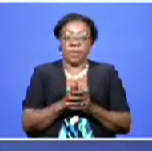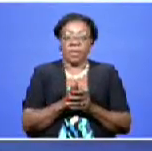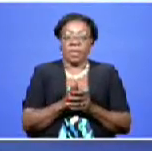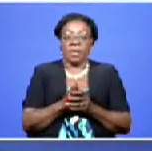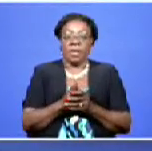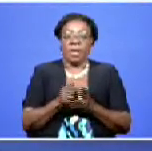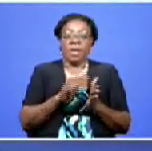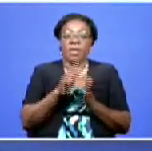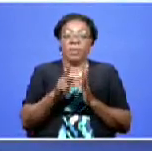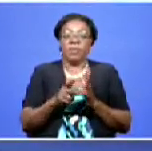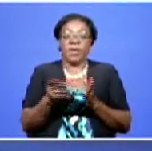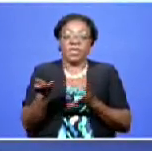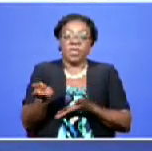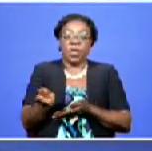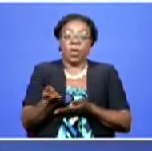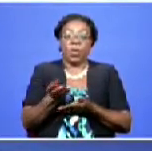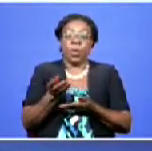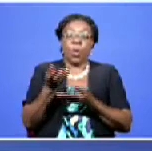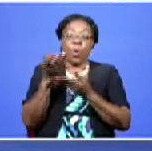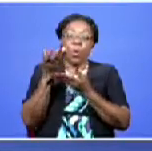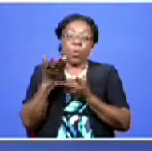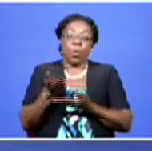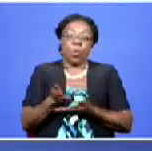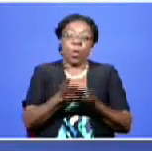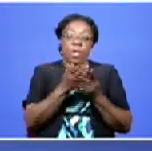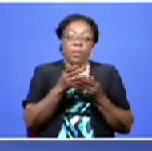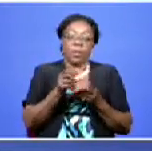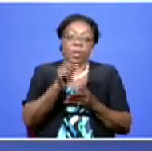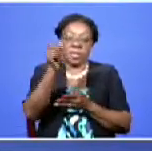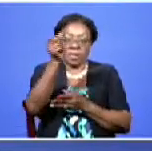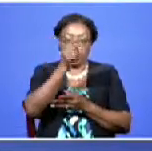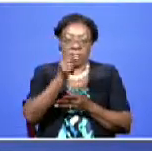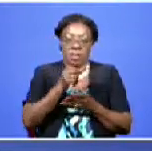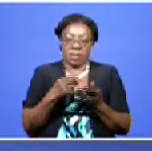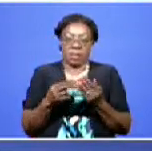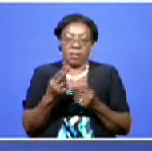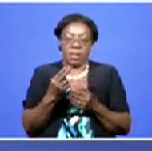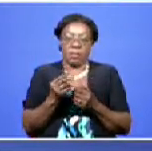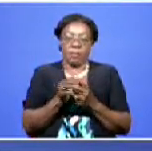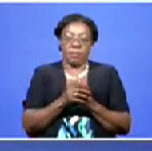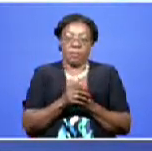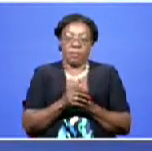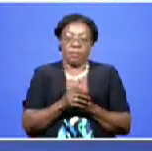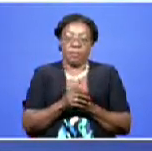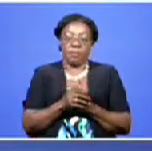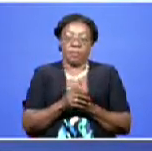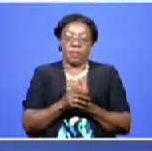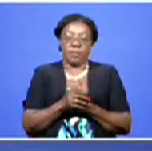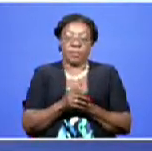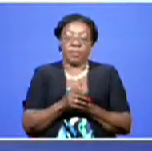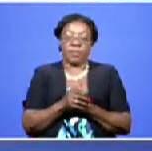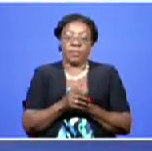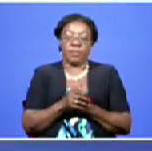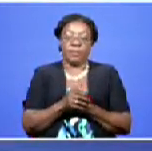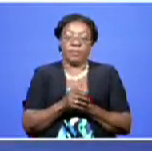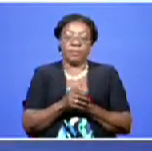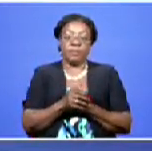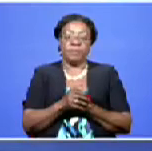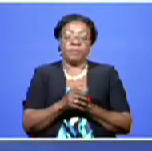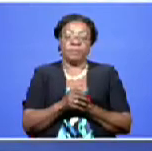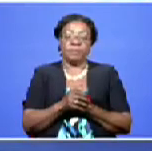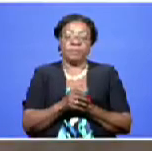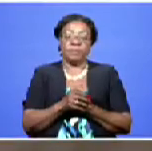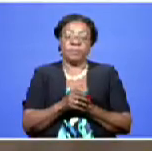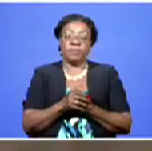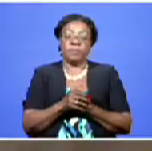volleyball season in Finland. After finishing up his eligibility at the University of Charleston, Short now showing what he can do on the European circuit.